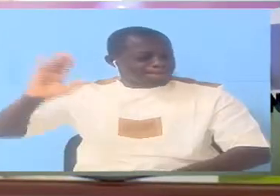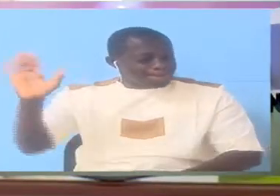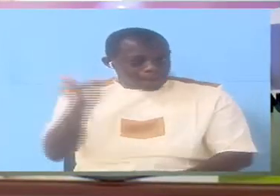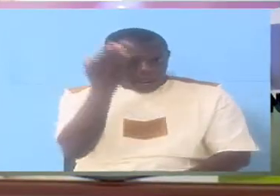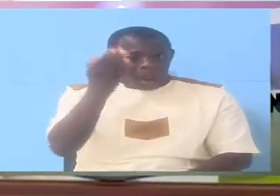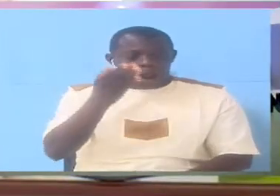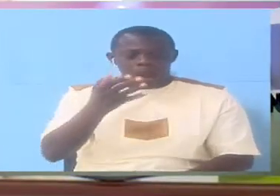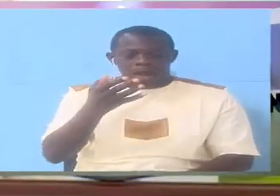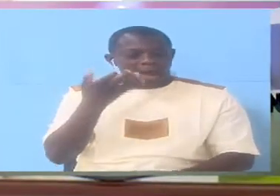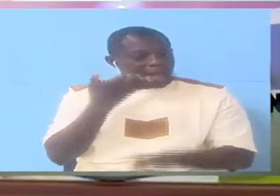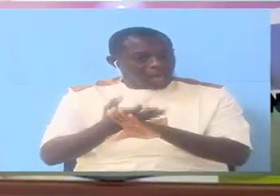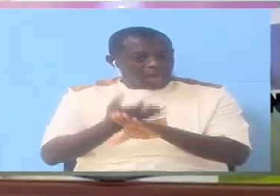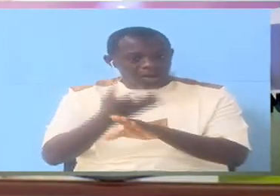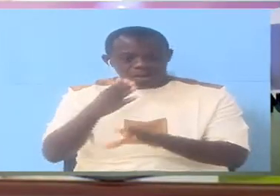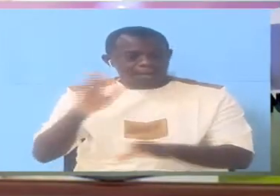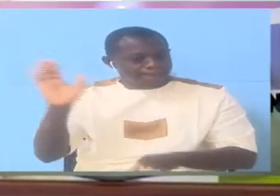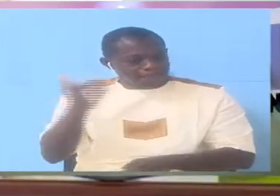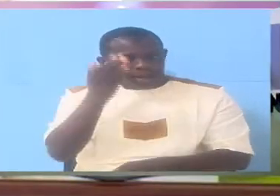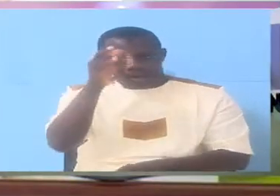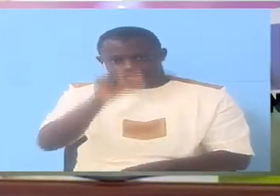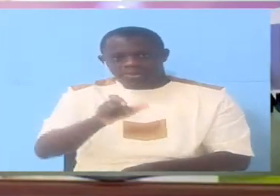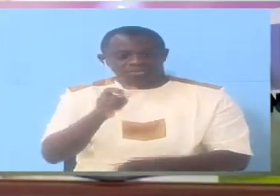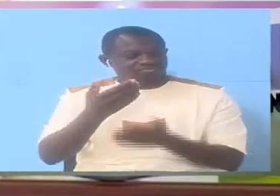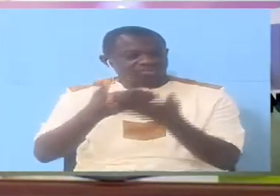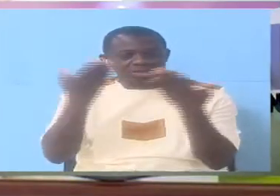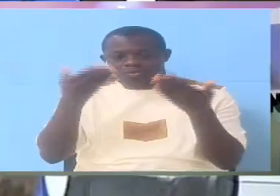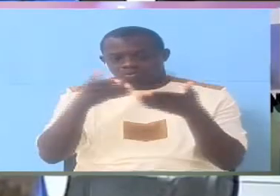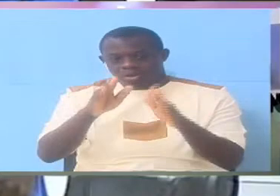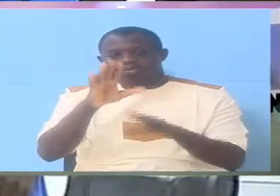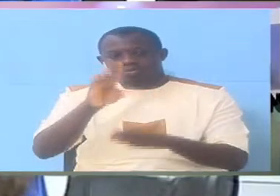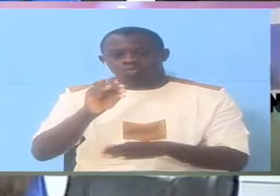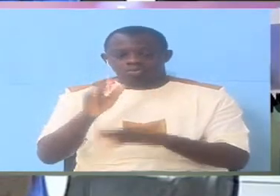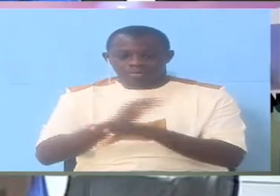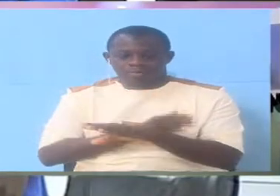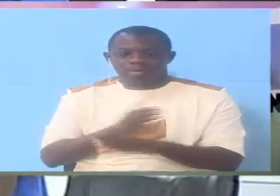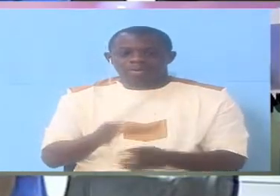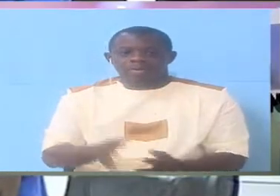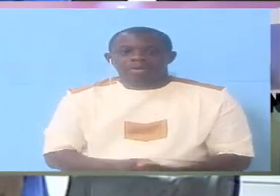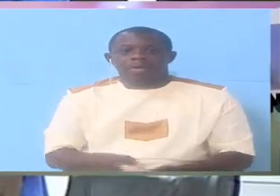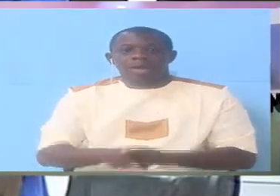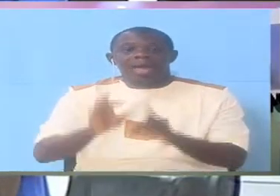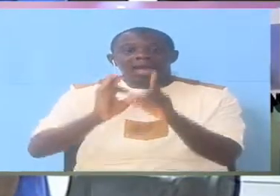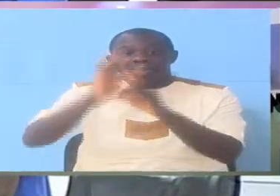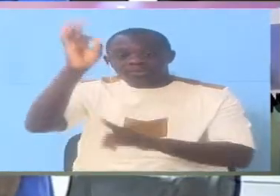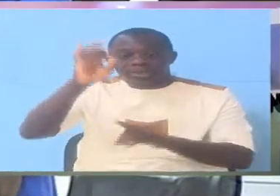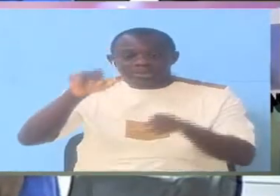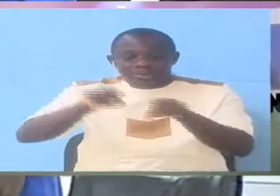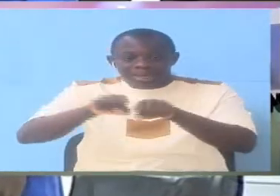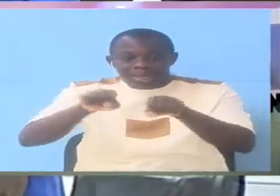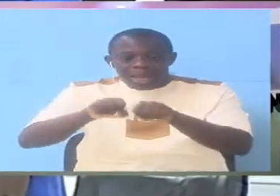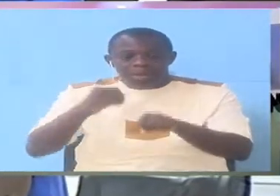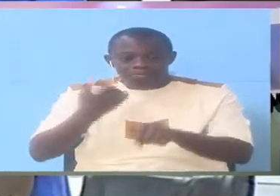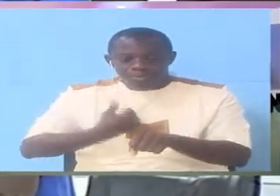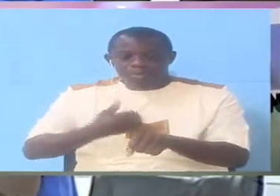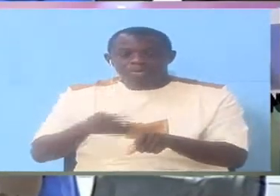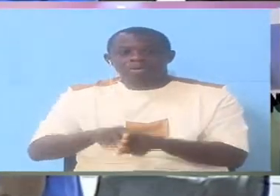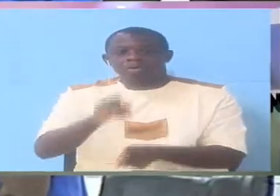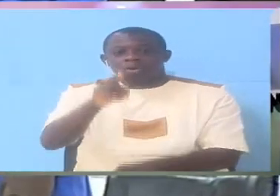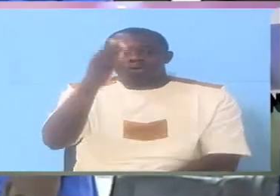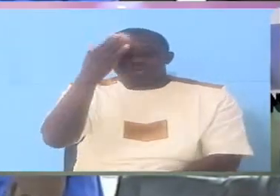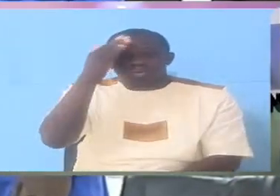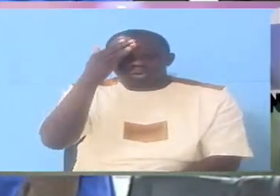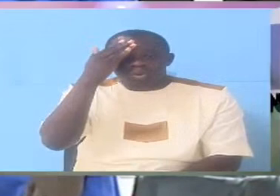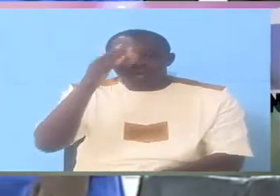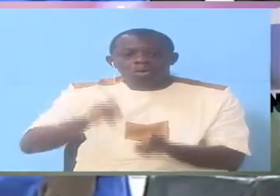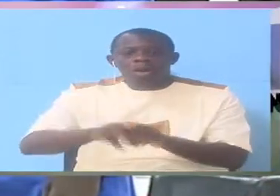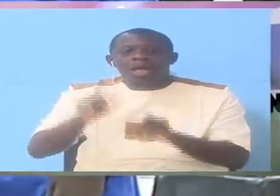slaps you hard. That's it. That's it. So, especially Senegal, okay, you can't back